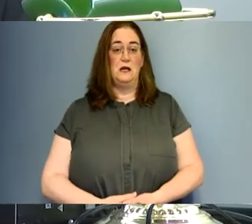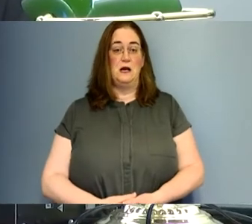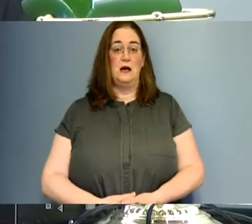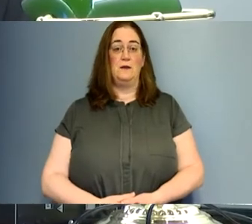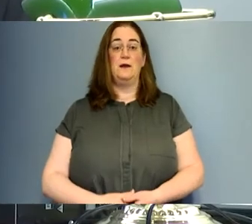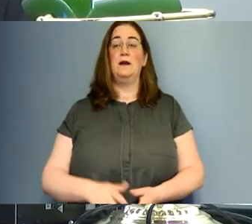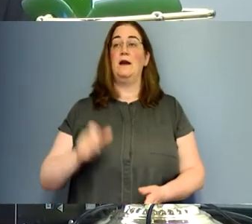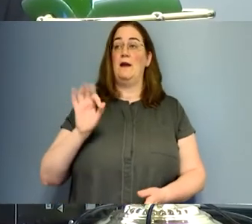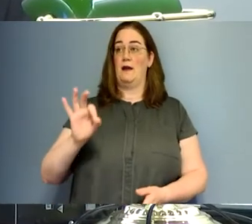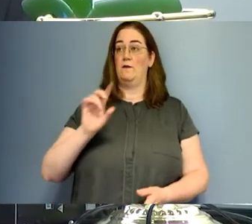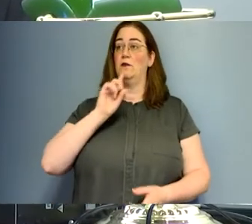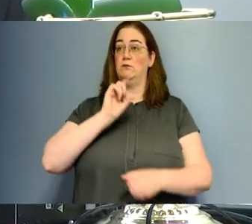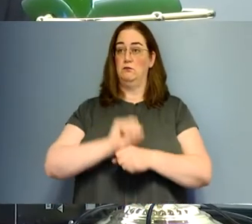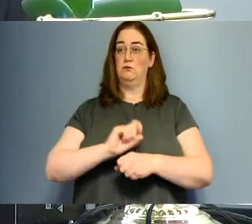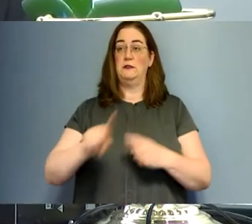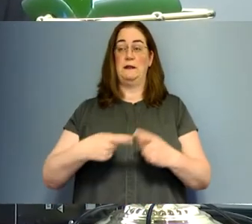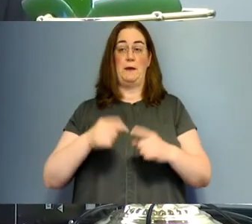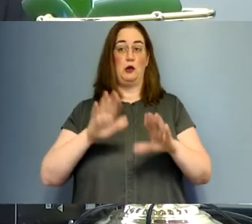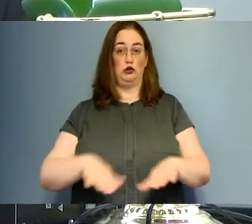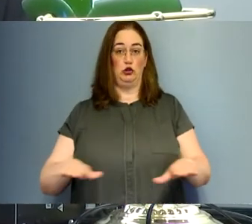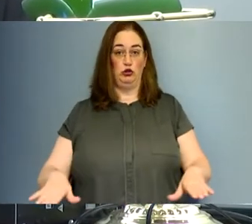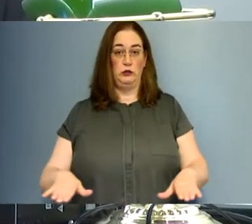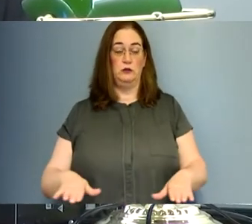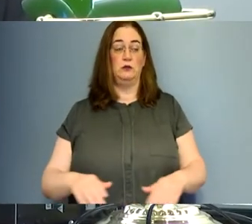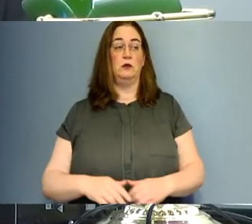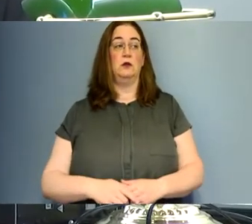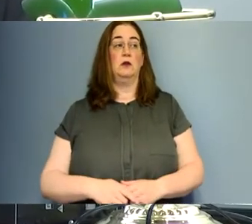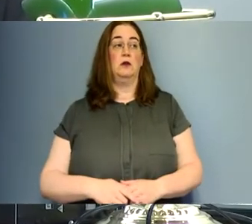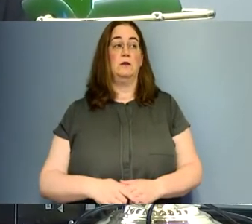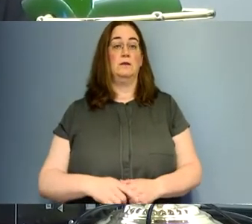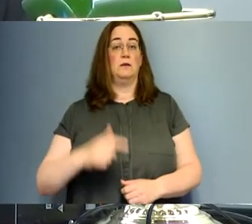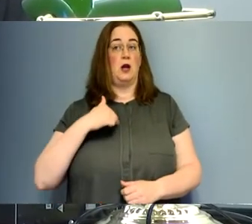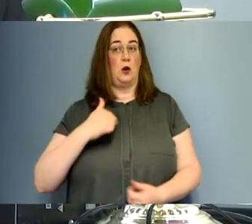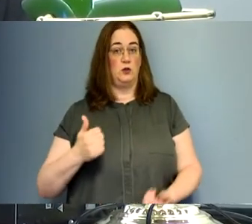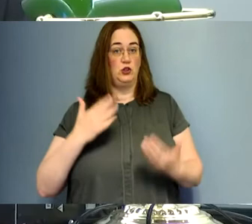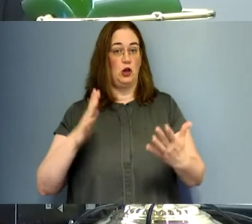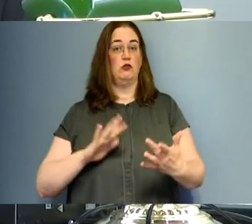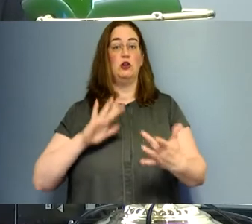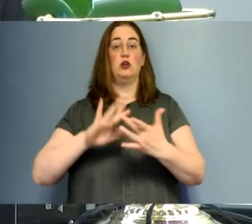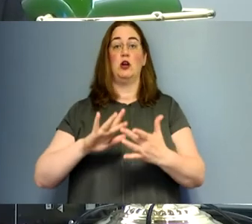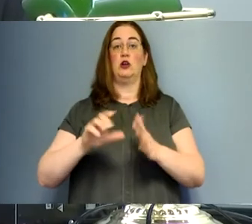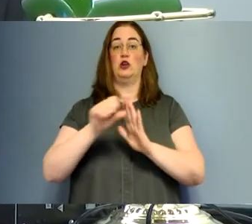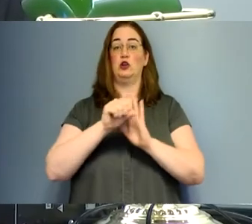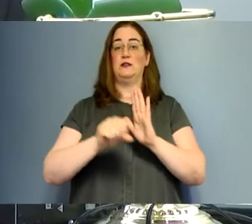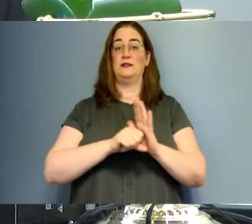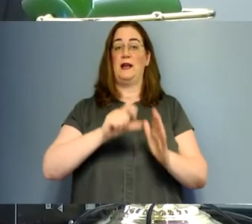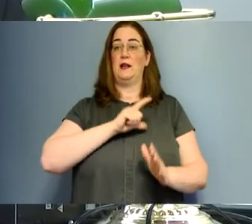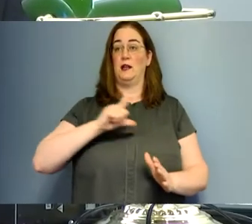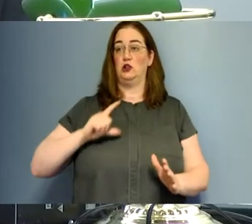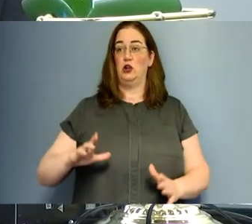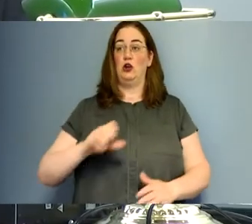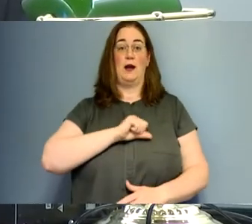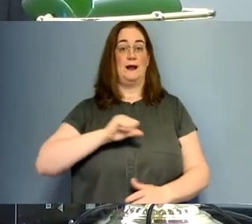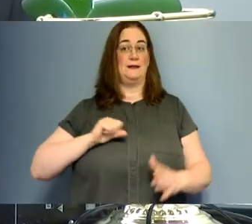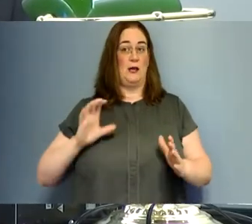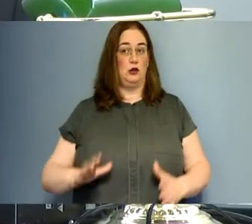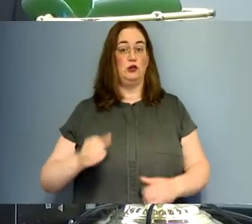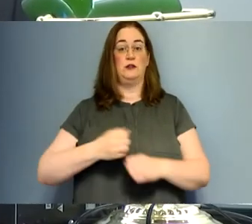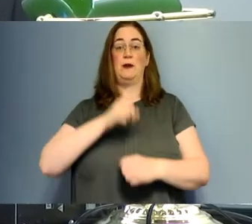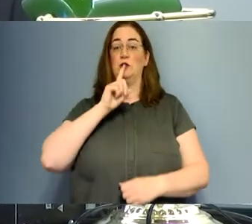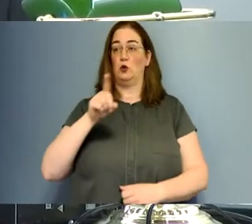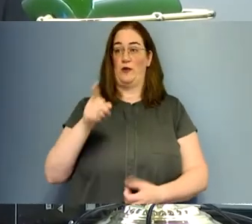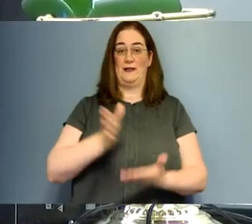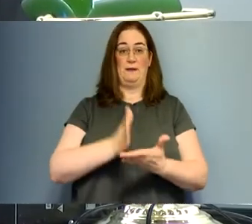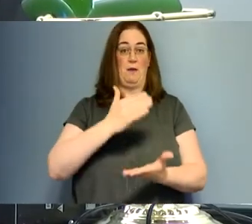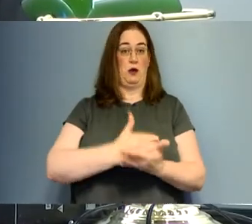If it really is about children, I would suggest reaching out to your state legislators and senators to make sure this budget